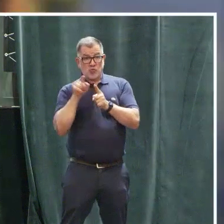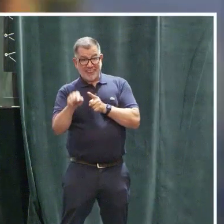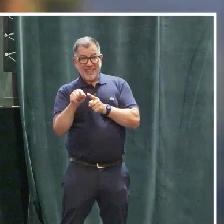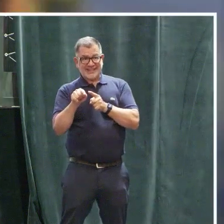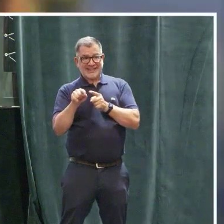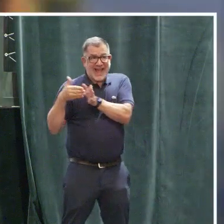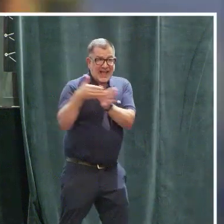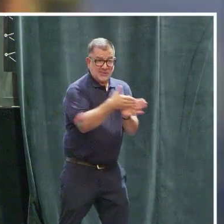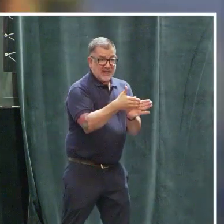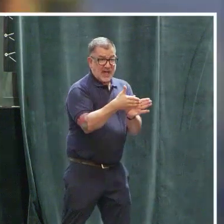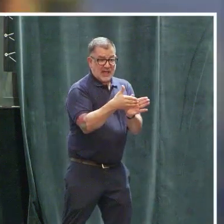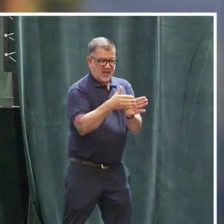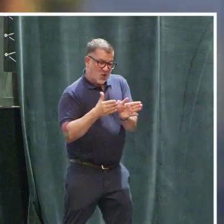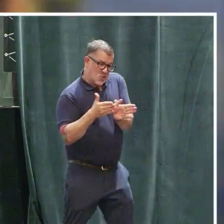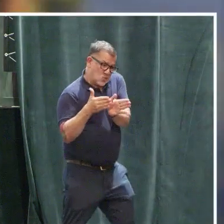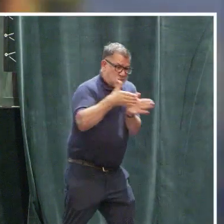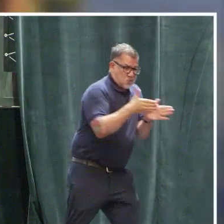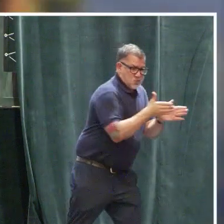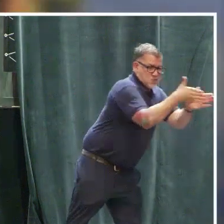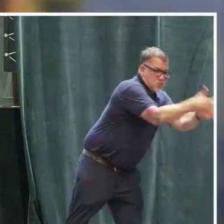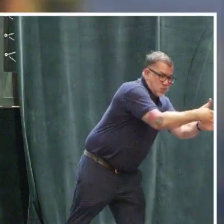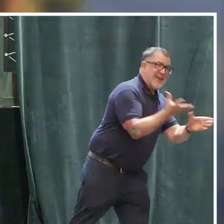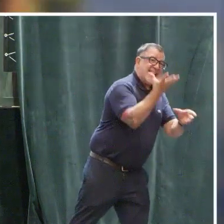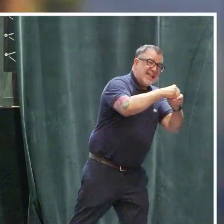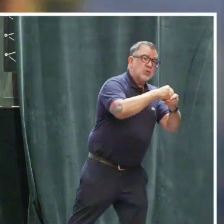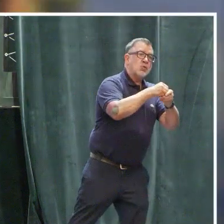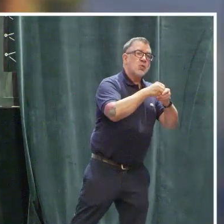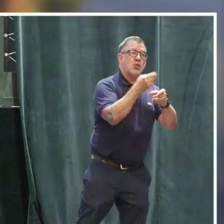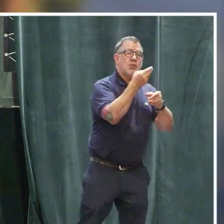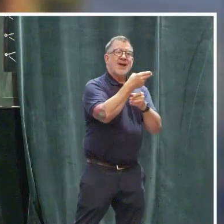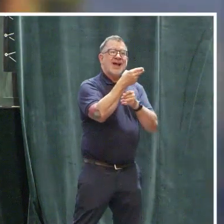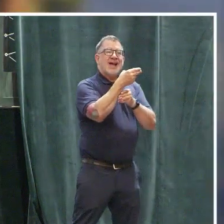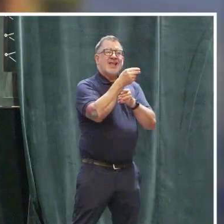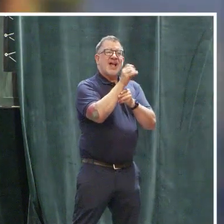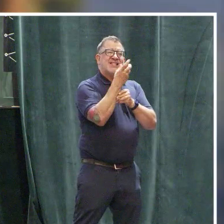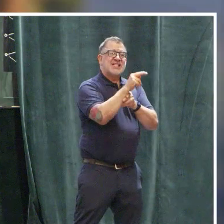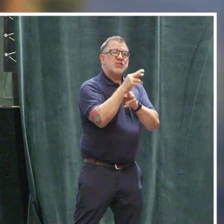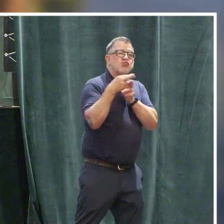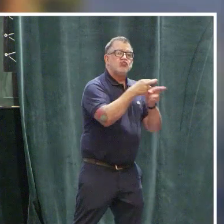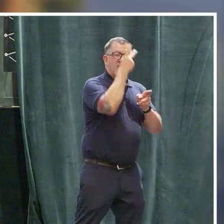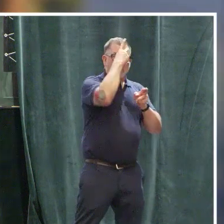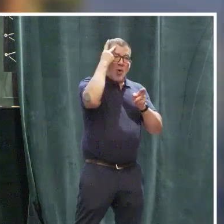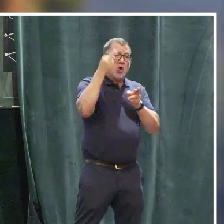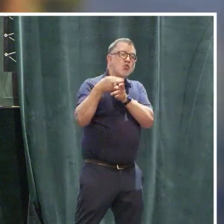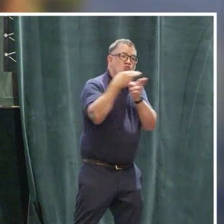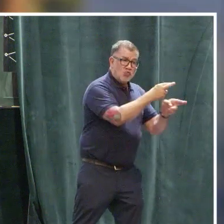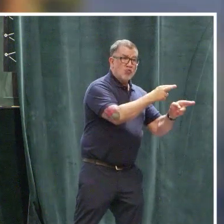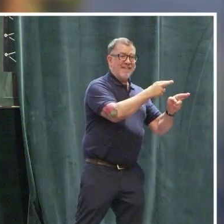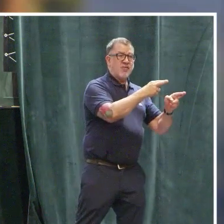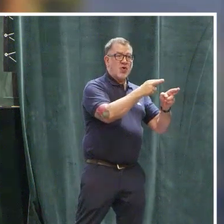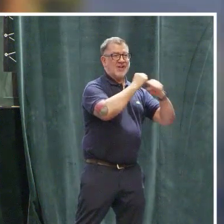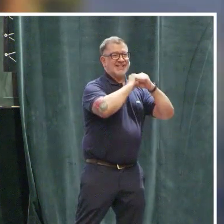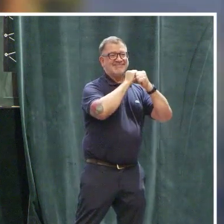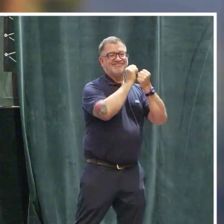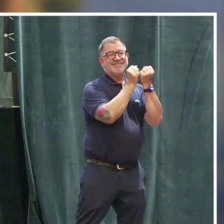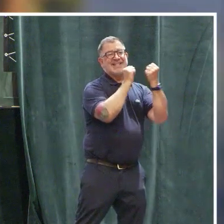esplanade into the Hudson River Park River Sanctuary. We have